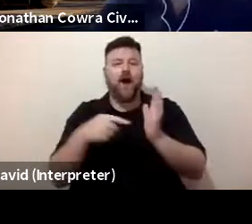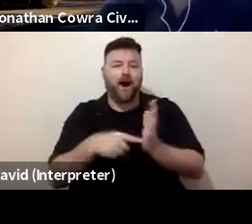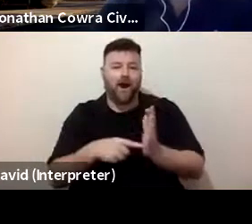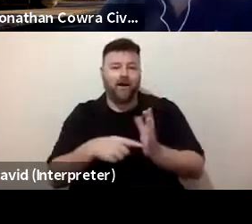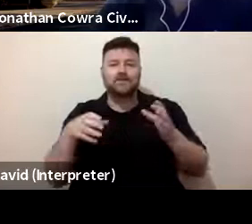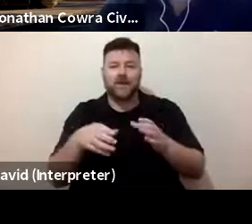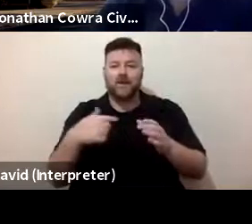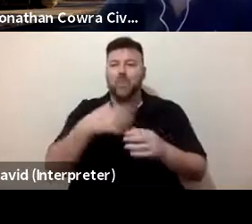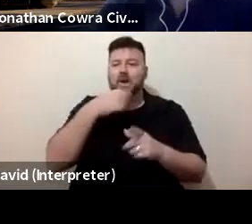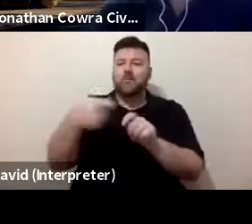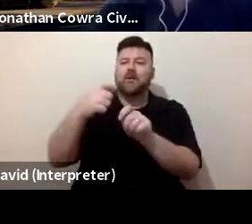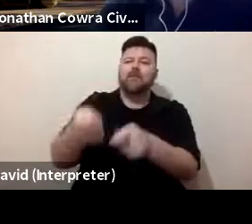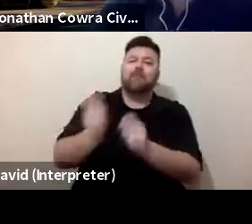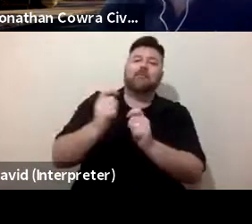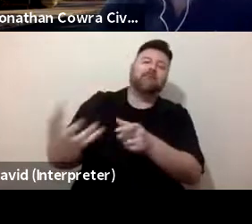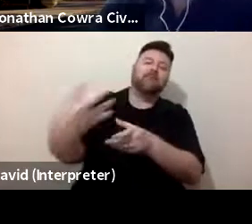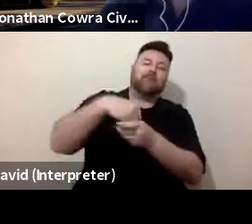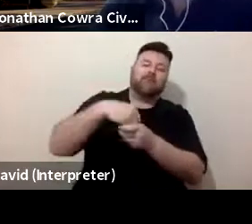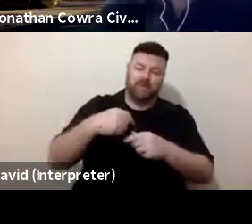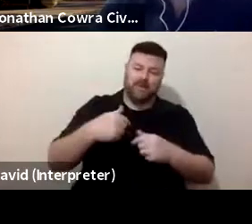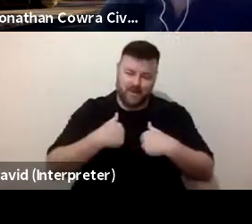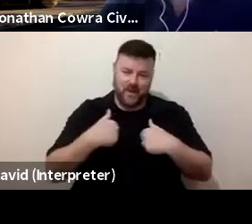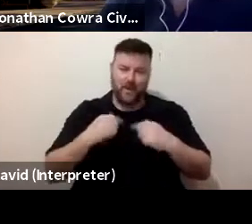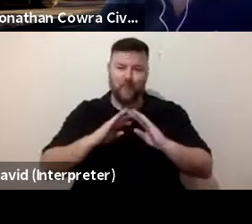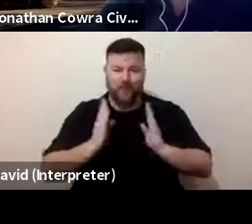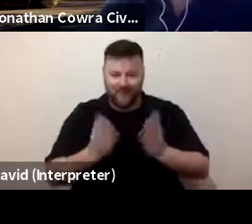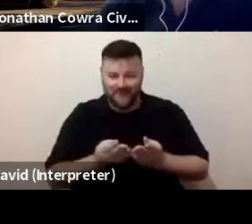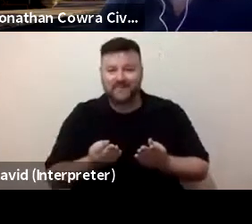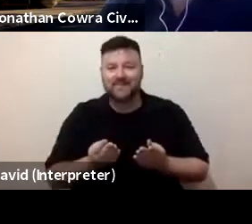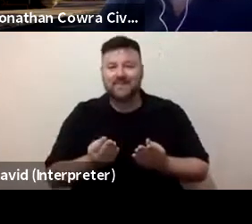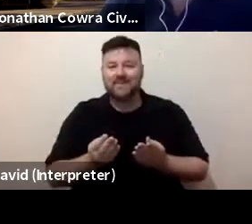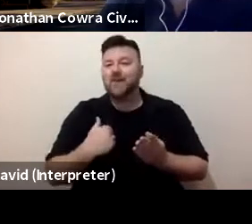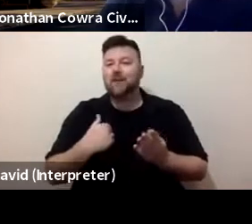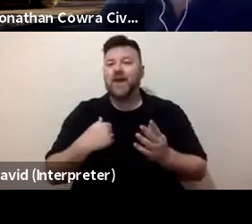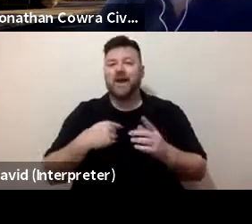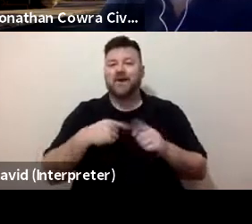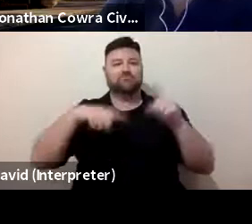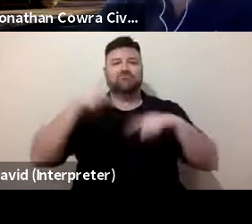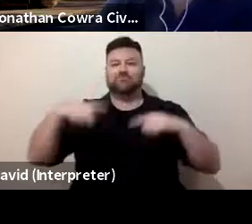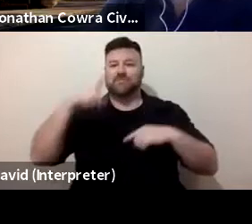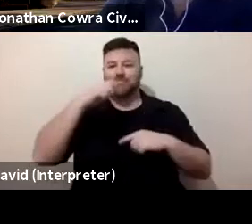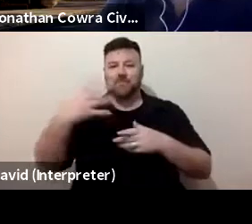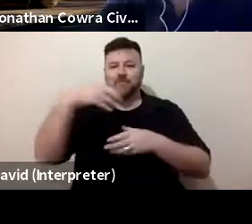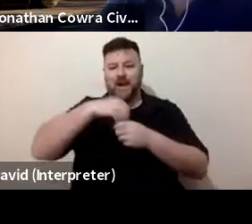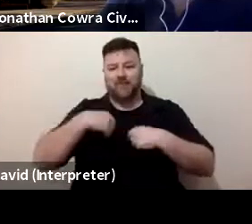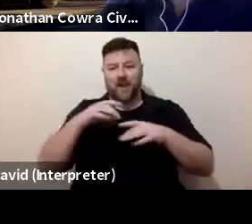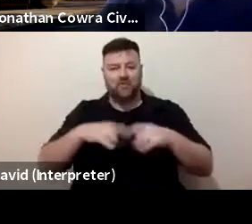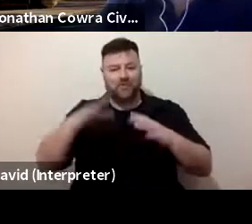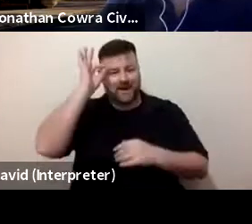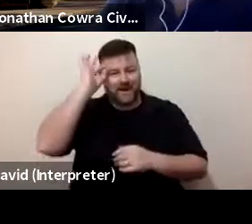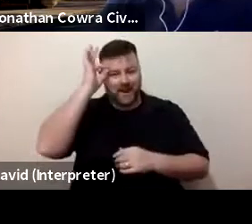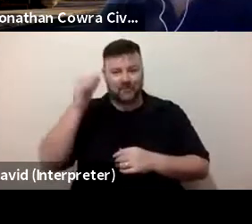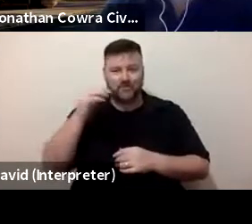wound you to our world, our network here. And like I said, we've got all sorts of people that have joined us as panelists over the